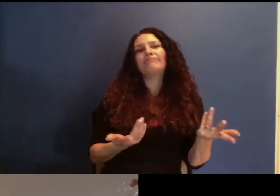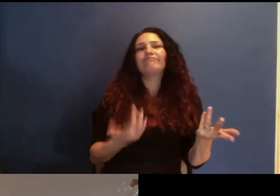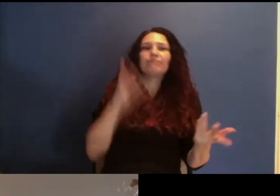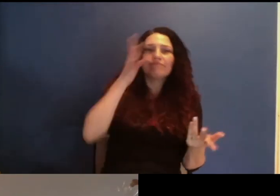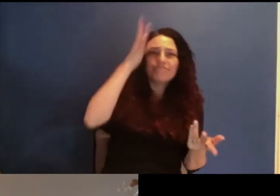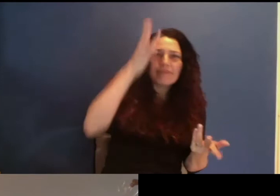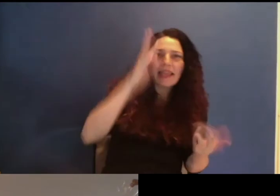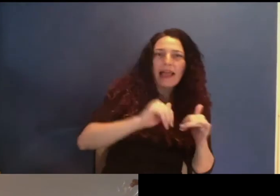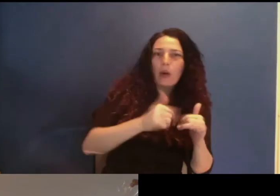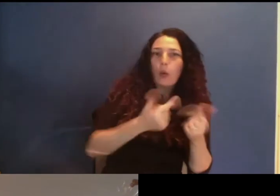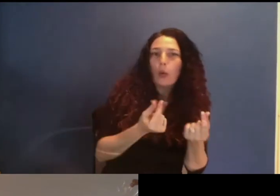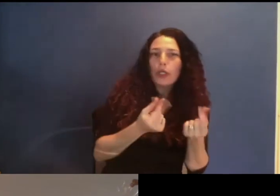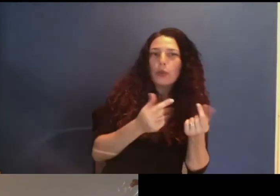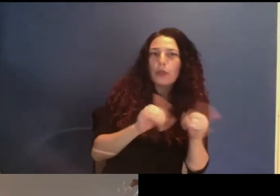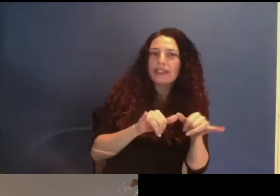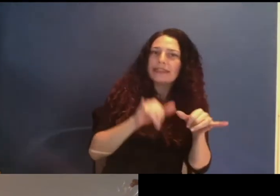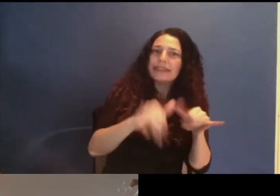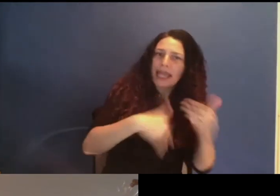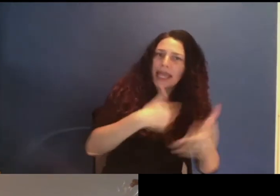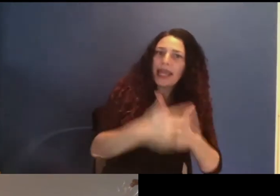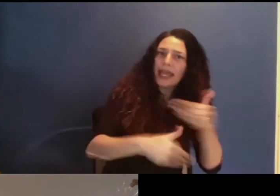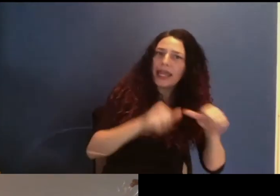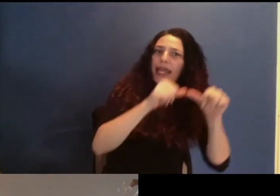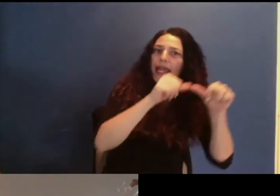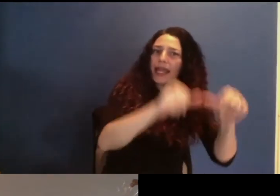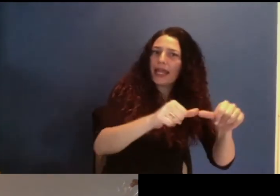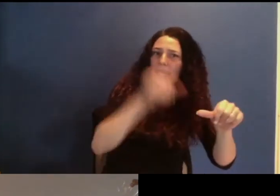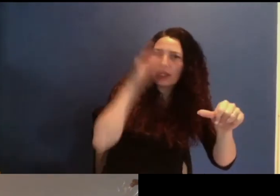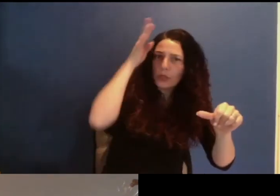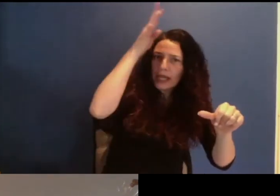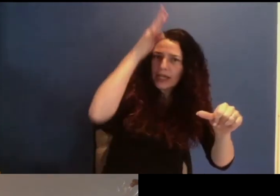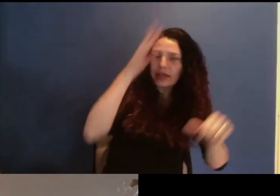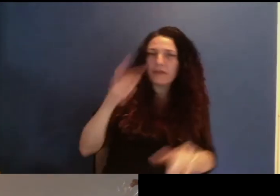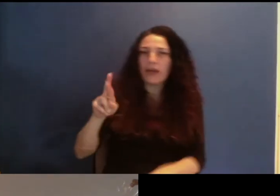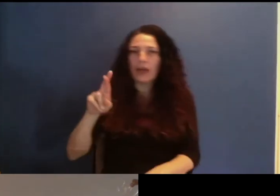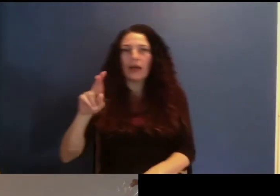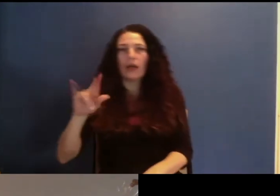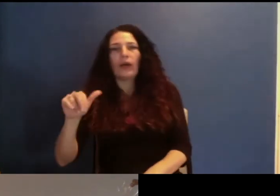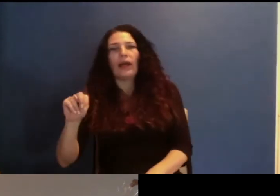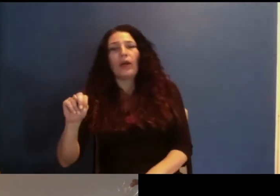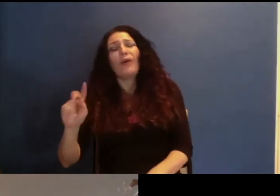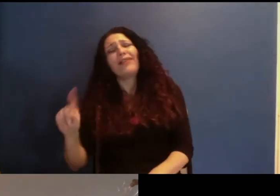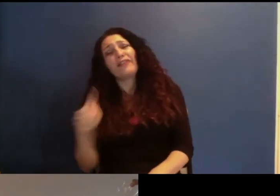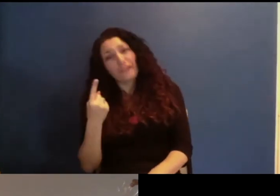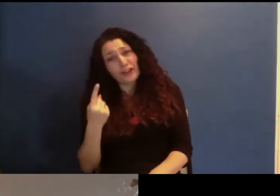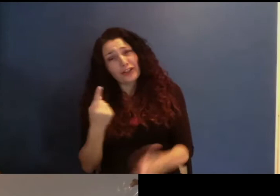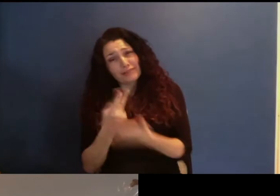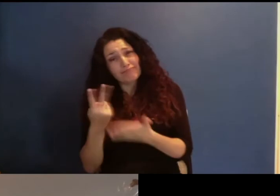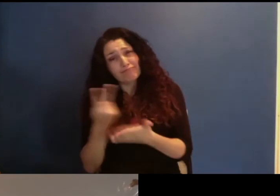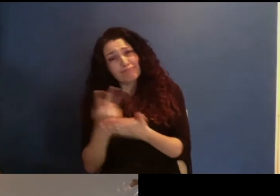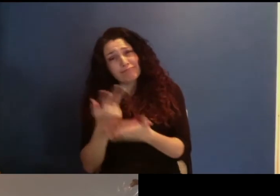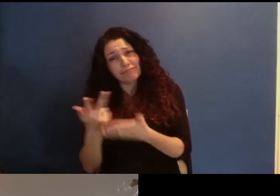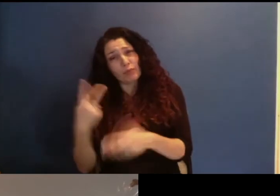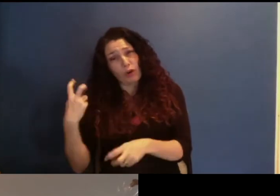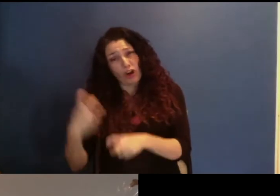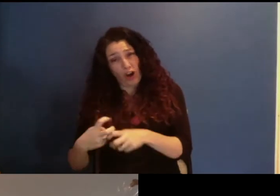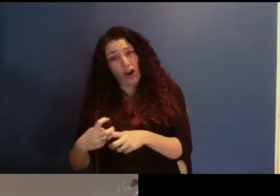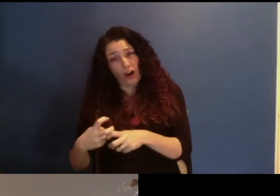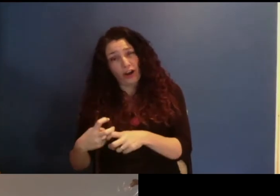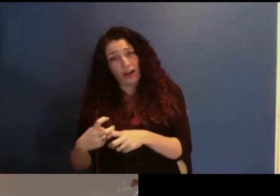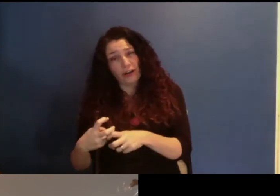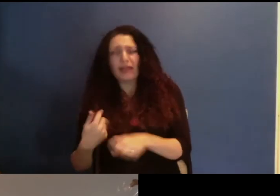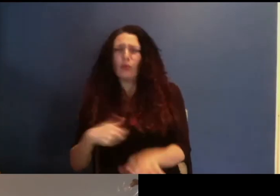distancing? It's been interesting because the first couple of weeks were really hard. I mean, the first couple of weeks, we've talked about this before, but